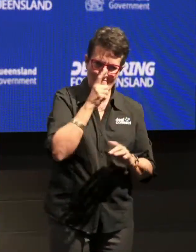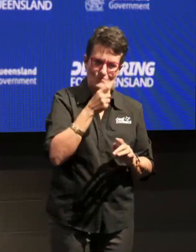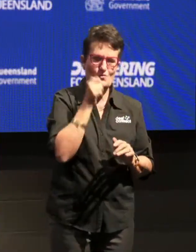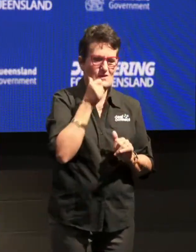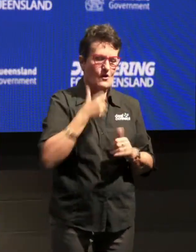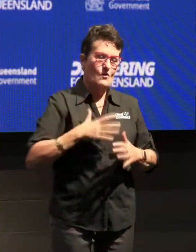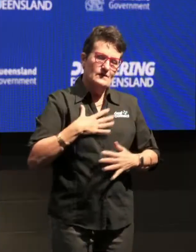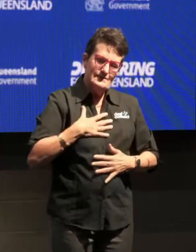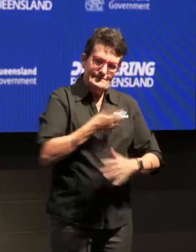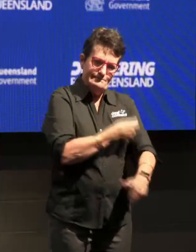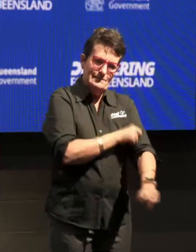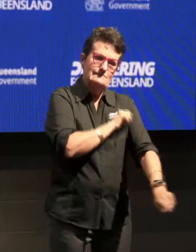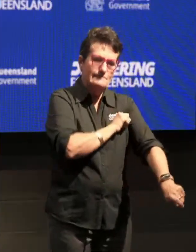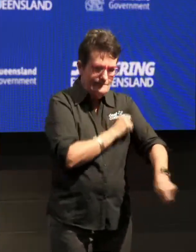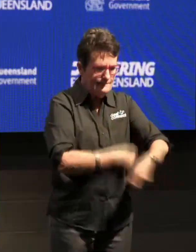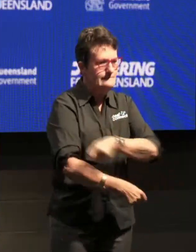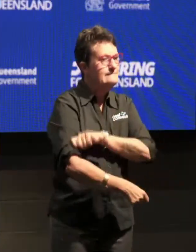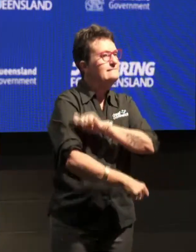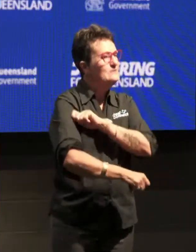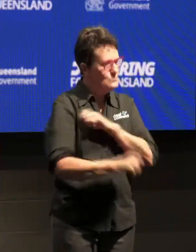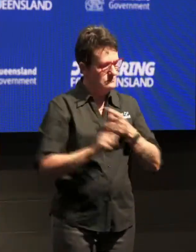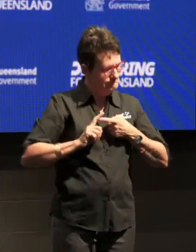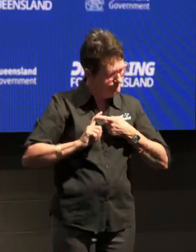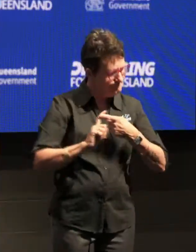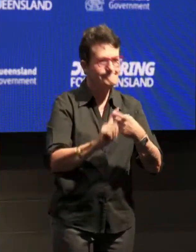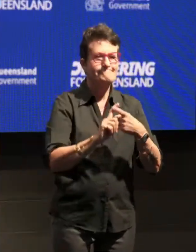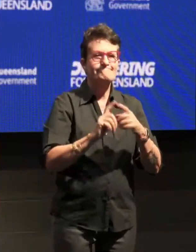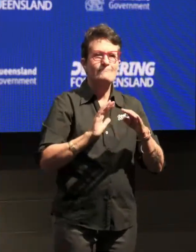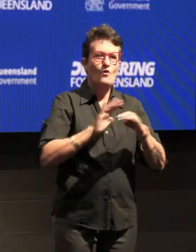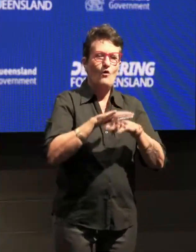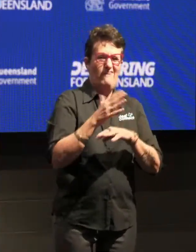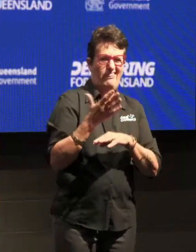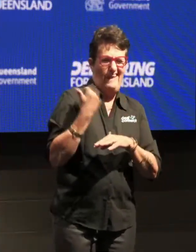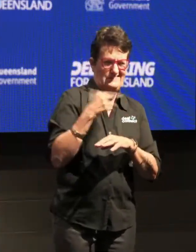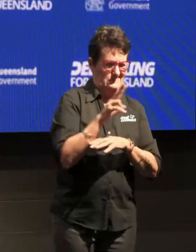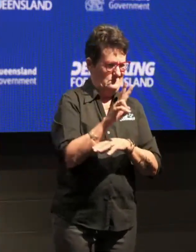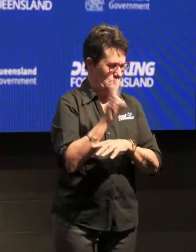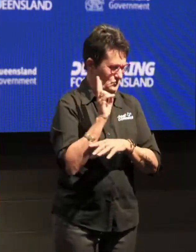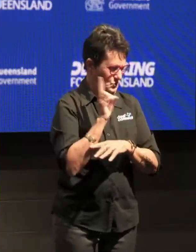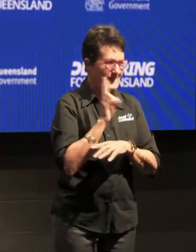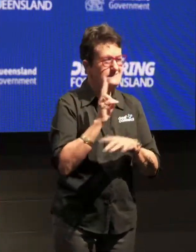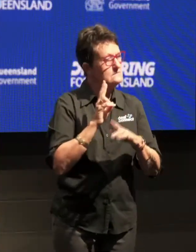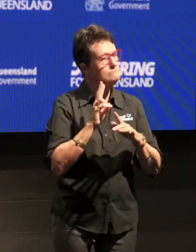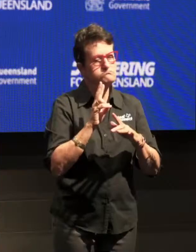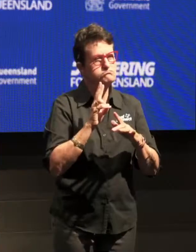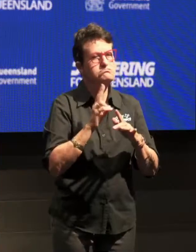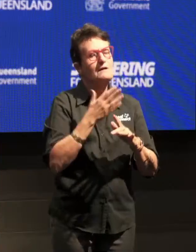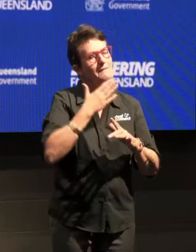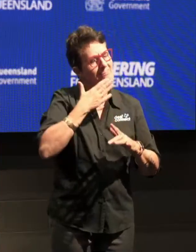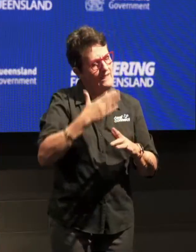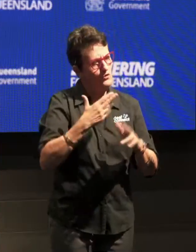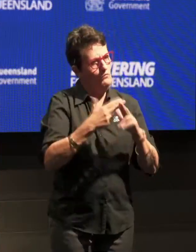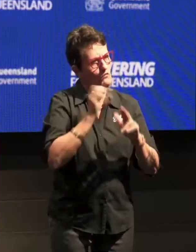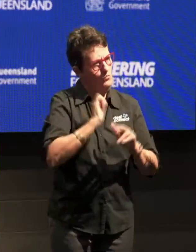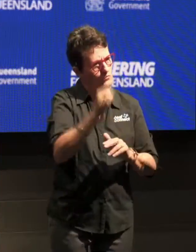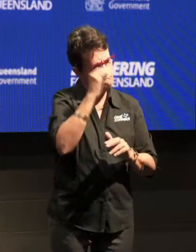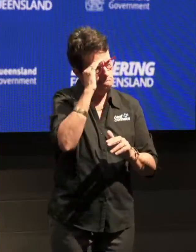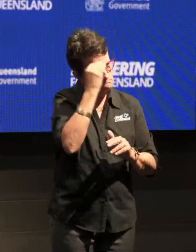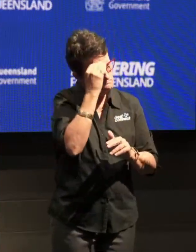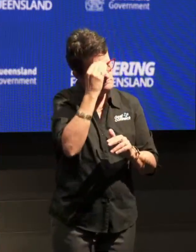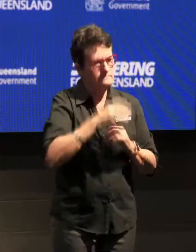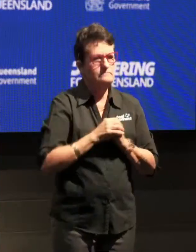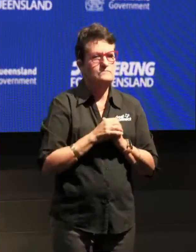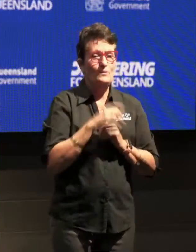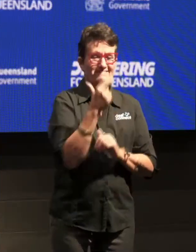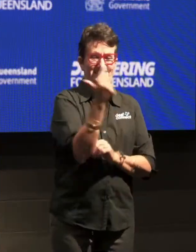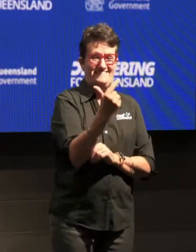after what's happened to them in the last fortnight, and I want to thank them for their resilience. We now have 17 local government